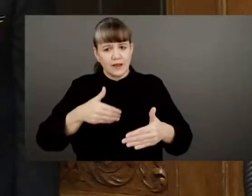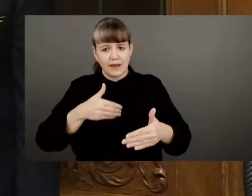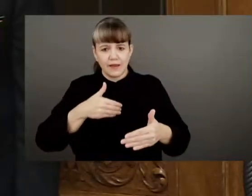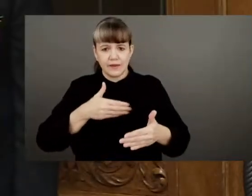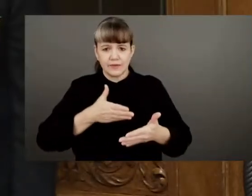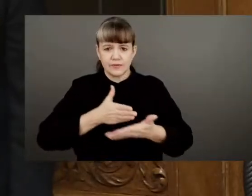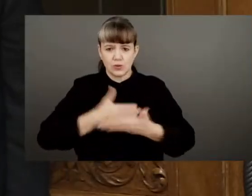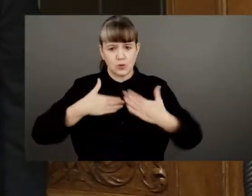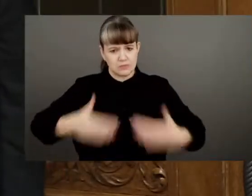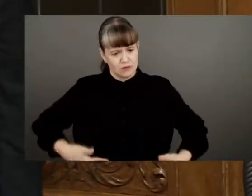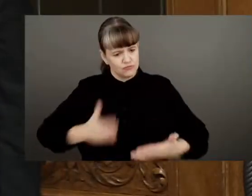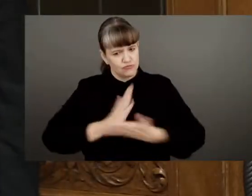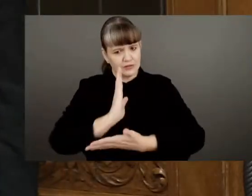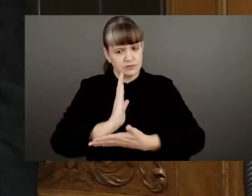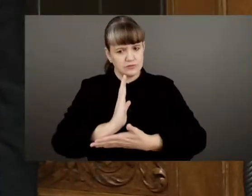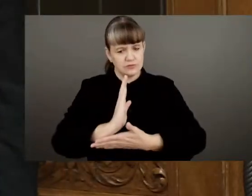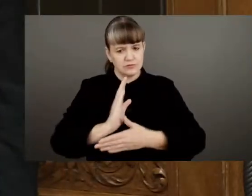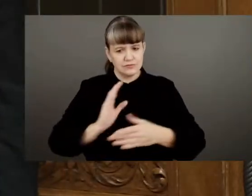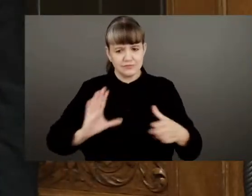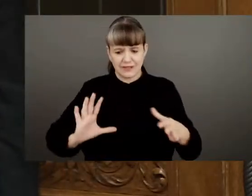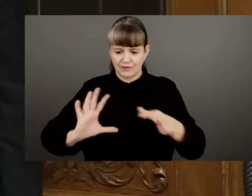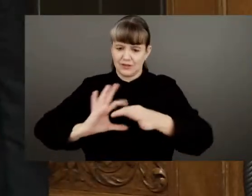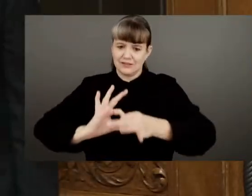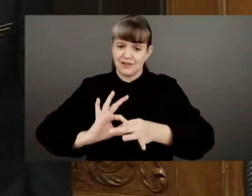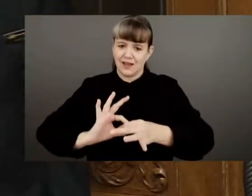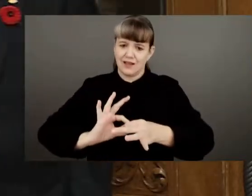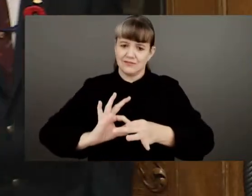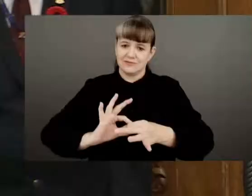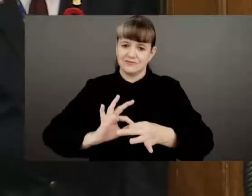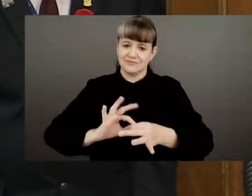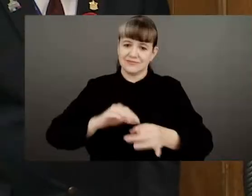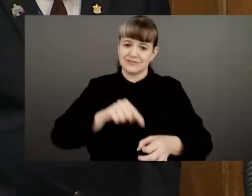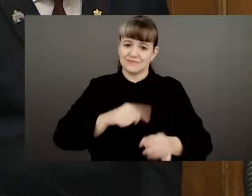and uplift their work. Thank you.